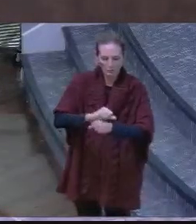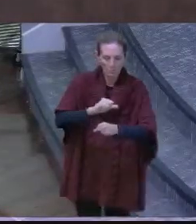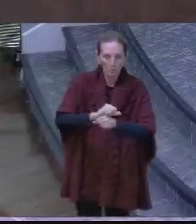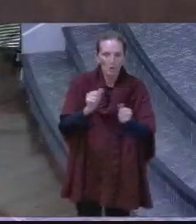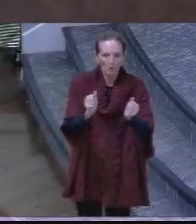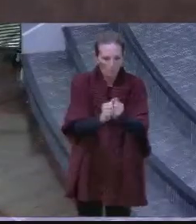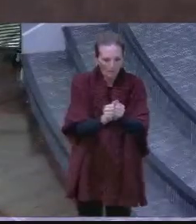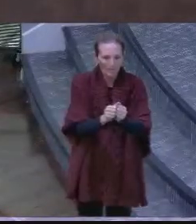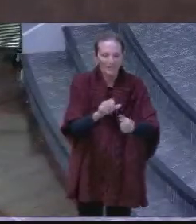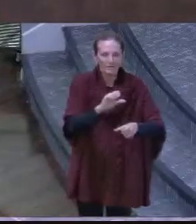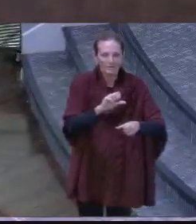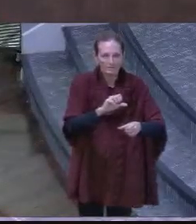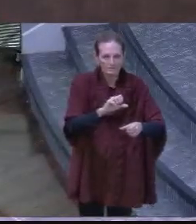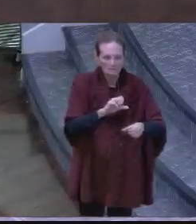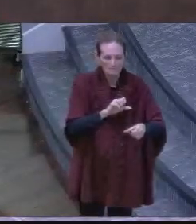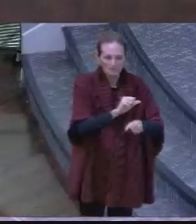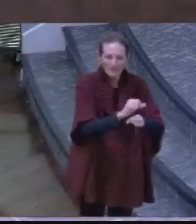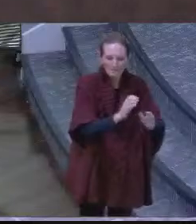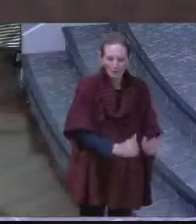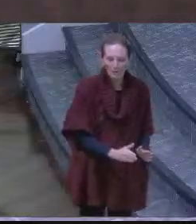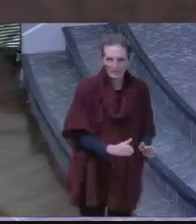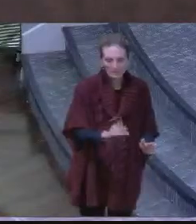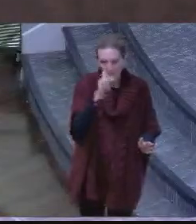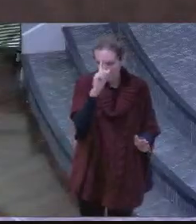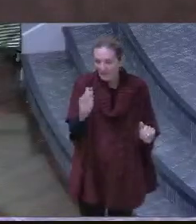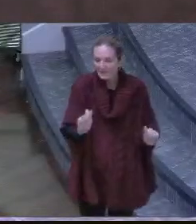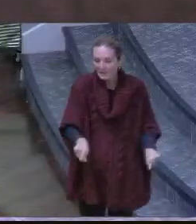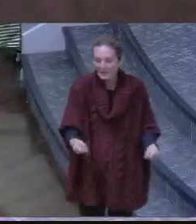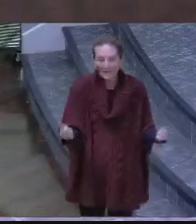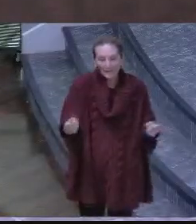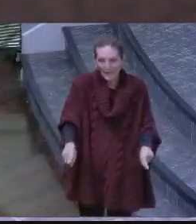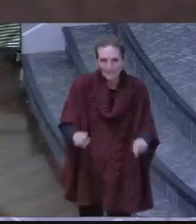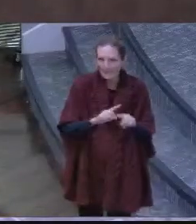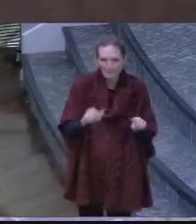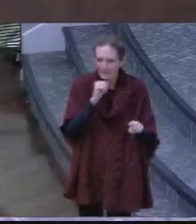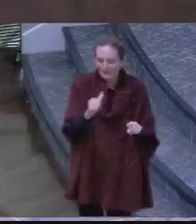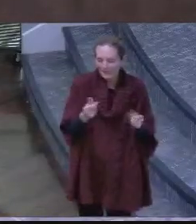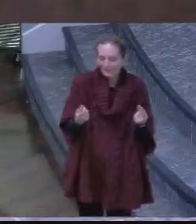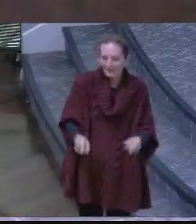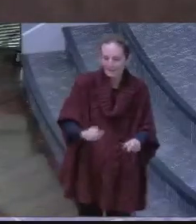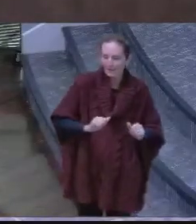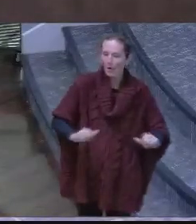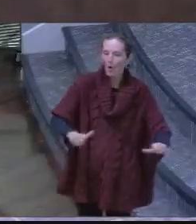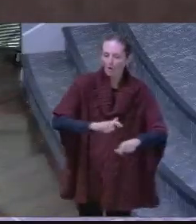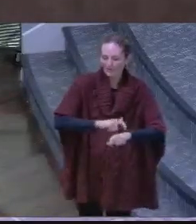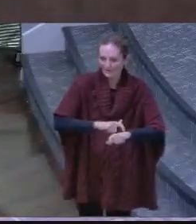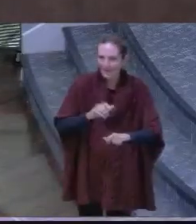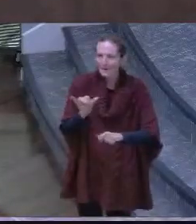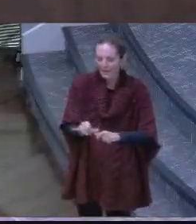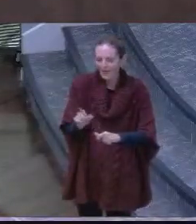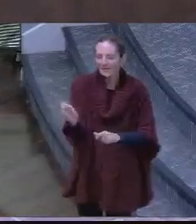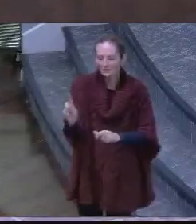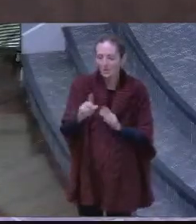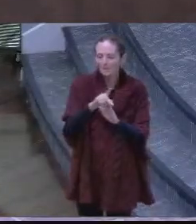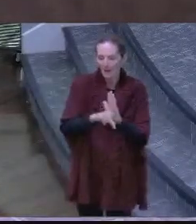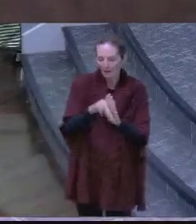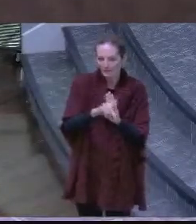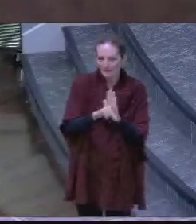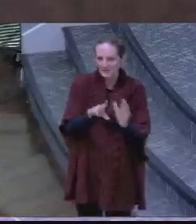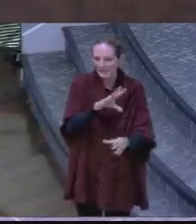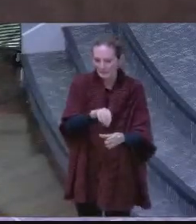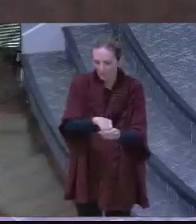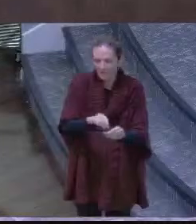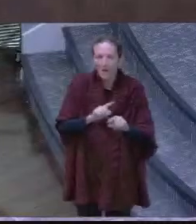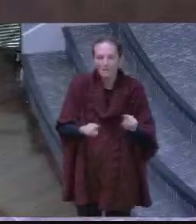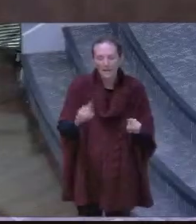I think that can happen, but I don't think it happens all the time. And so I think that's where policy comes in. But again, these are things that I would like